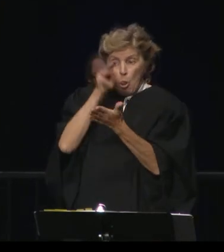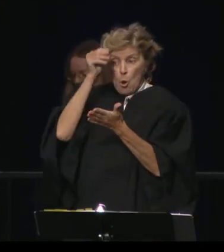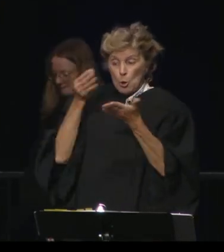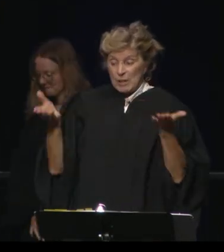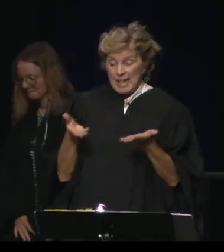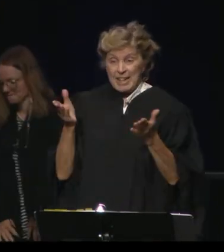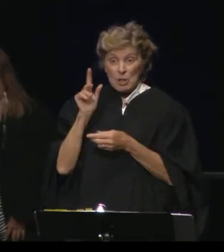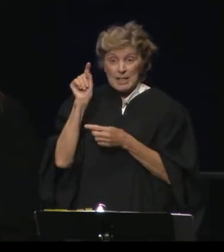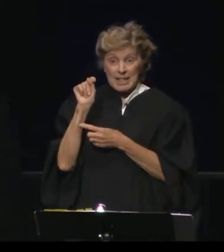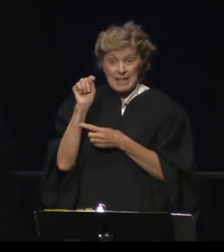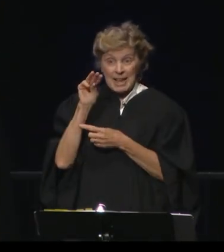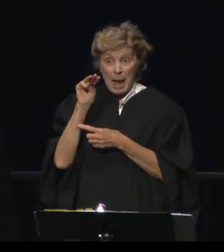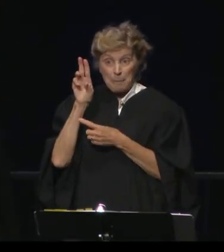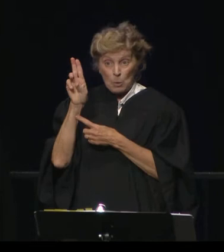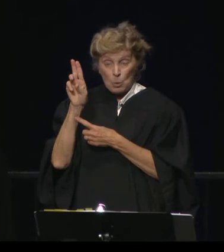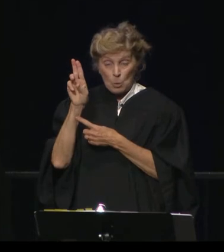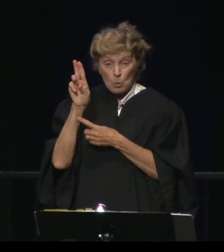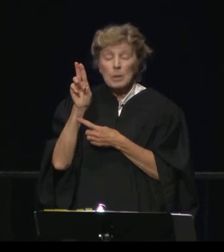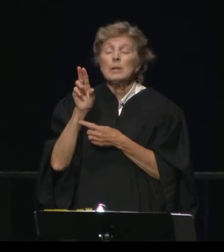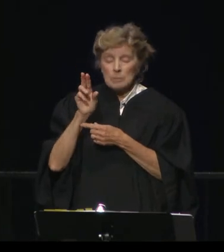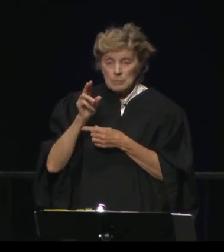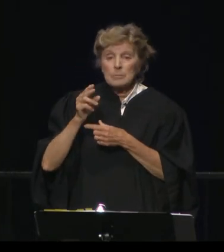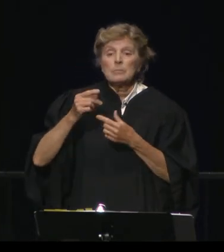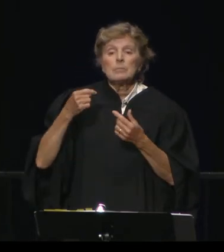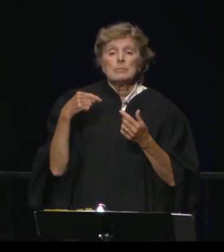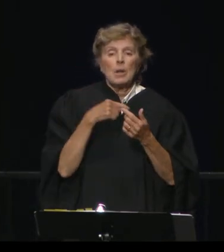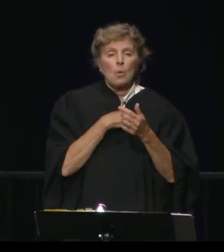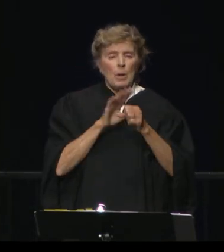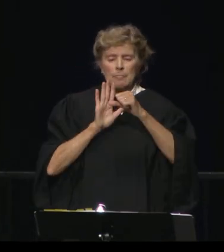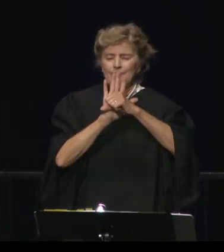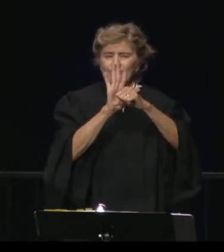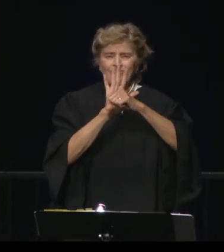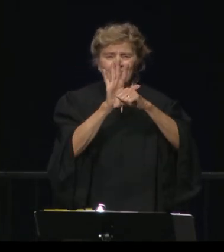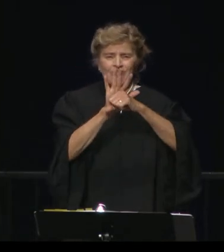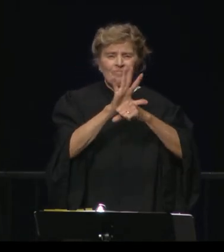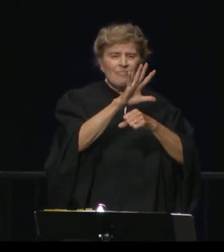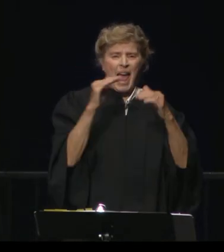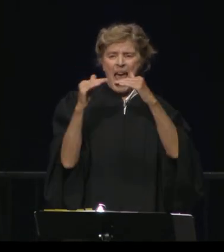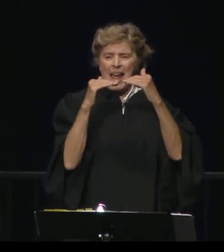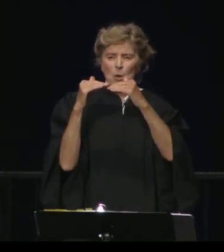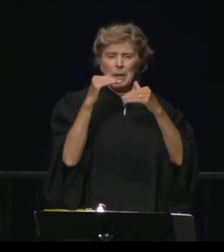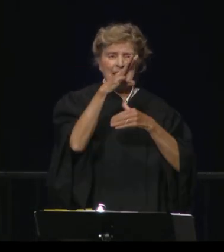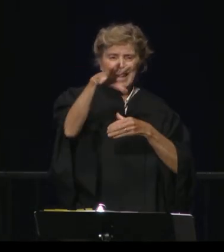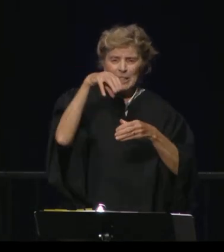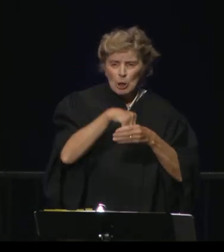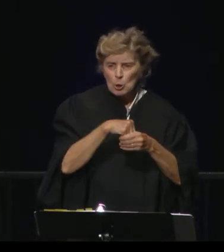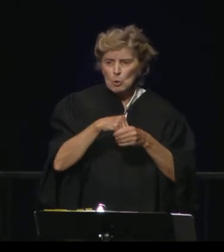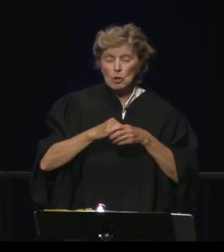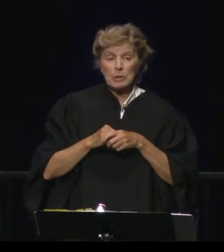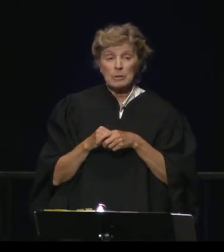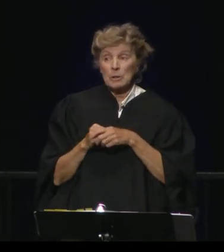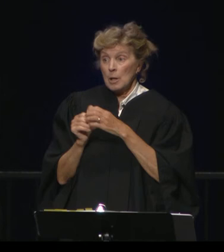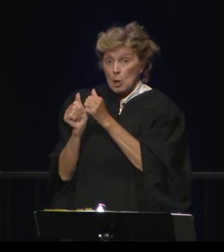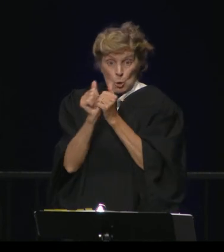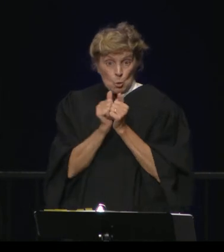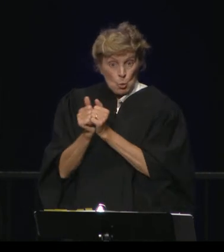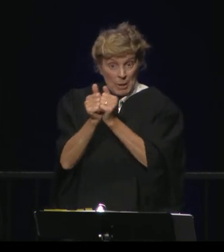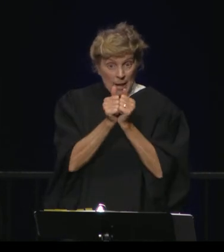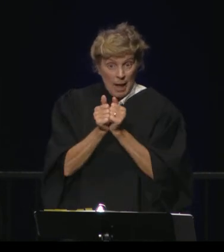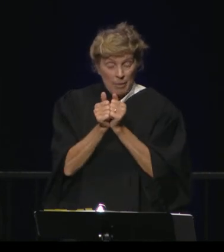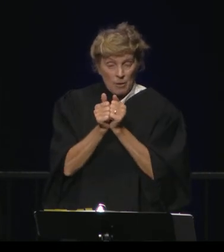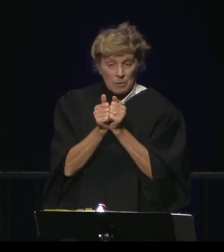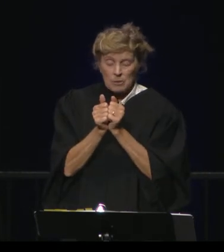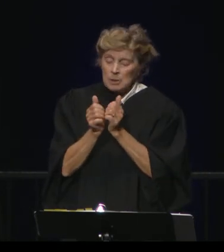University, such as being champions for equity and inclusion. Together, I believe that we can foster